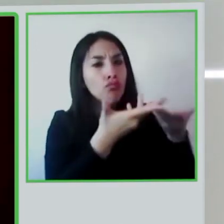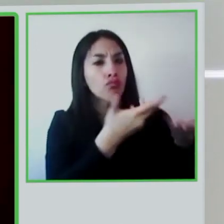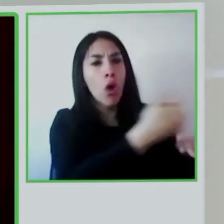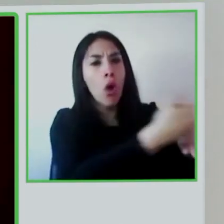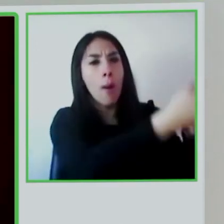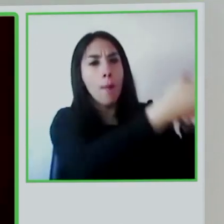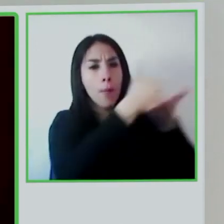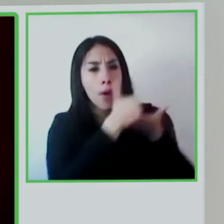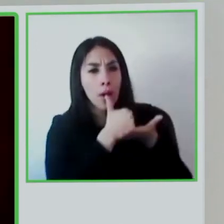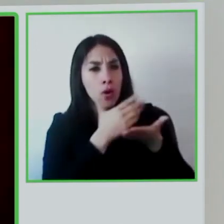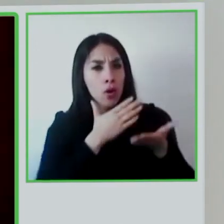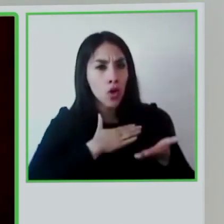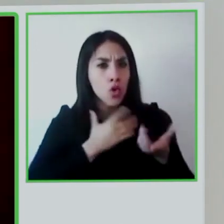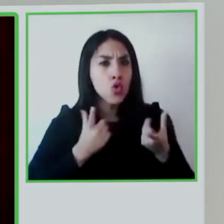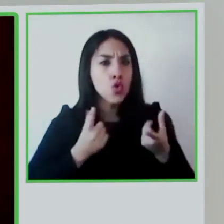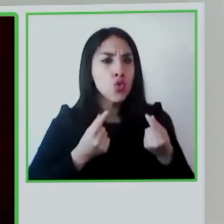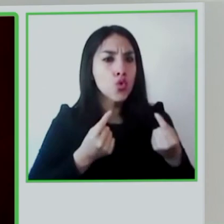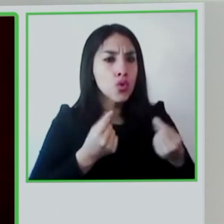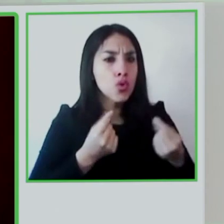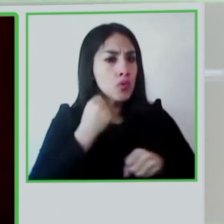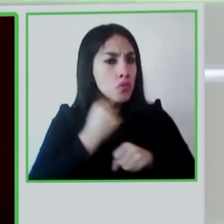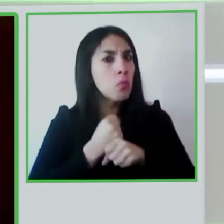work.